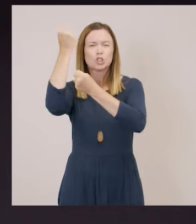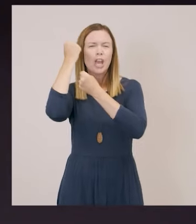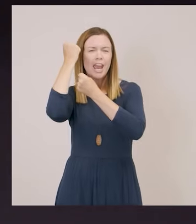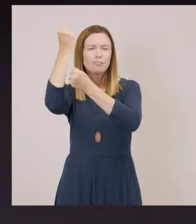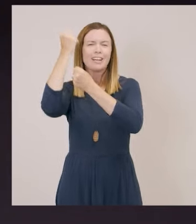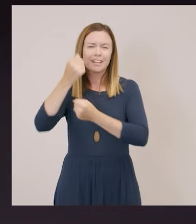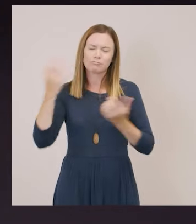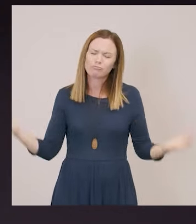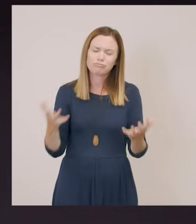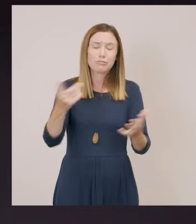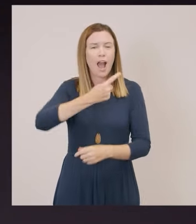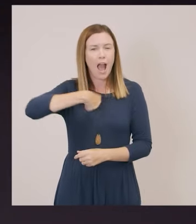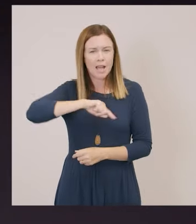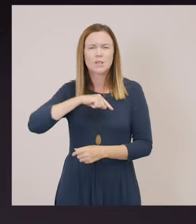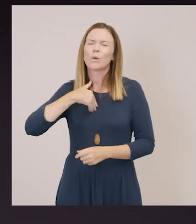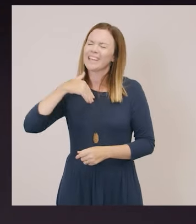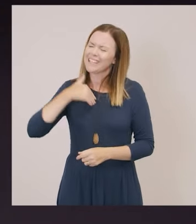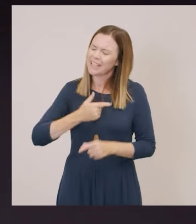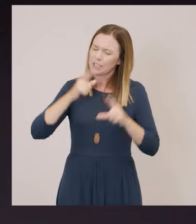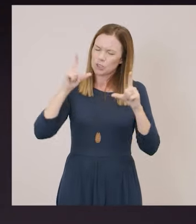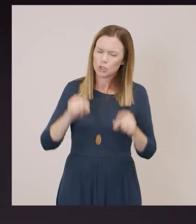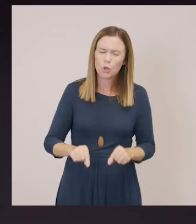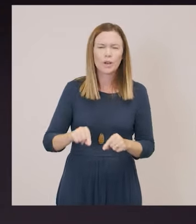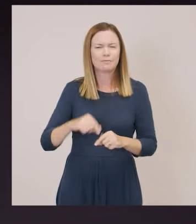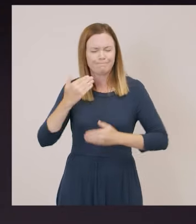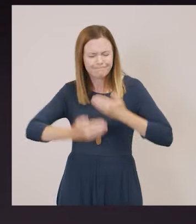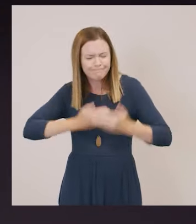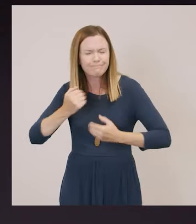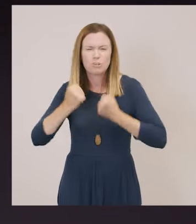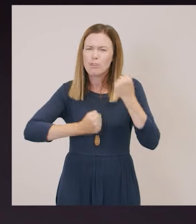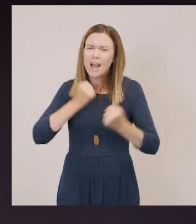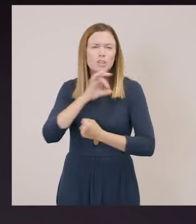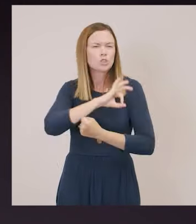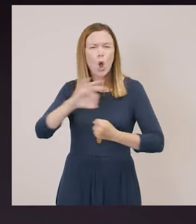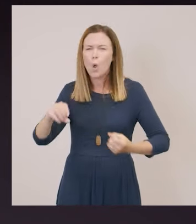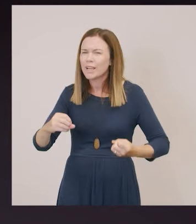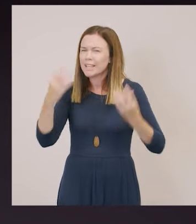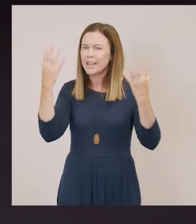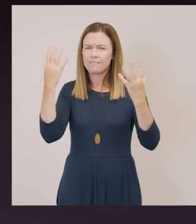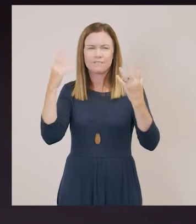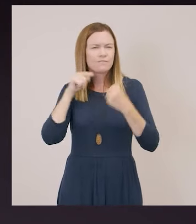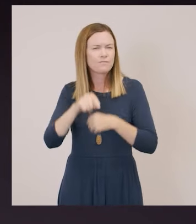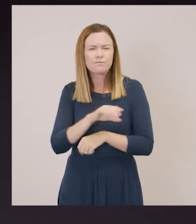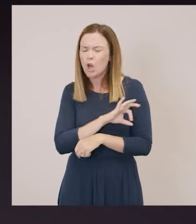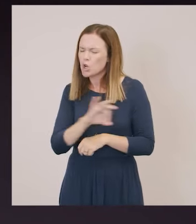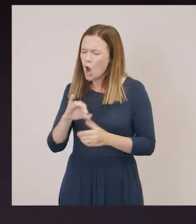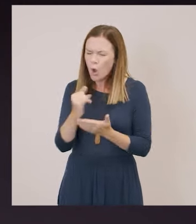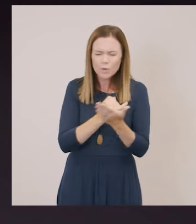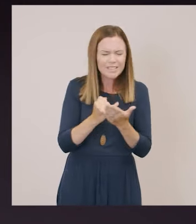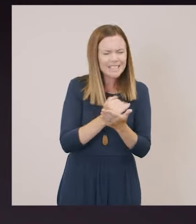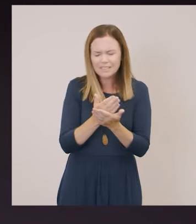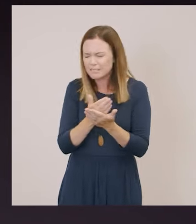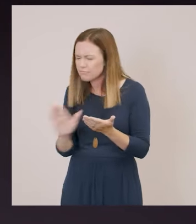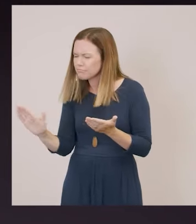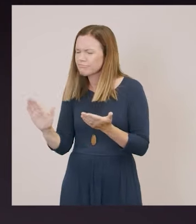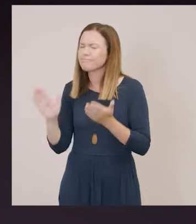better get on with it. Strip down, start running, and never quit. No extra spiritual fat, no parasitic